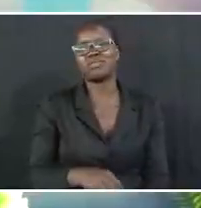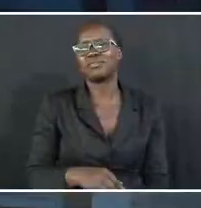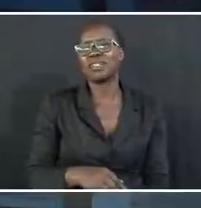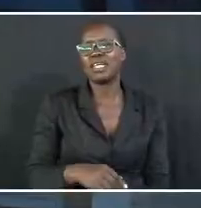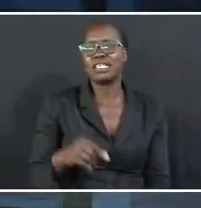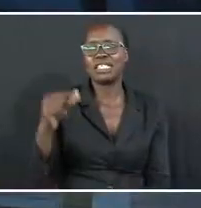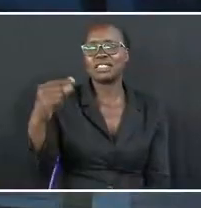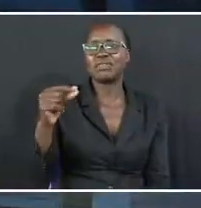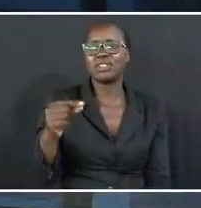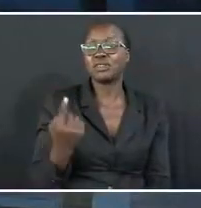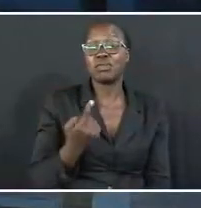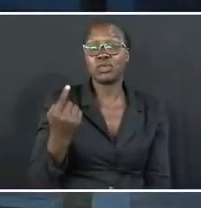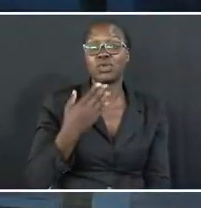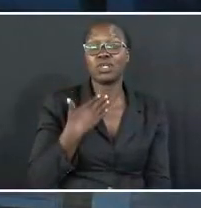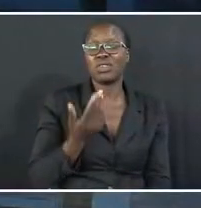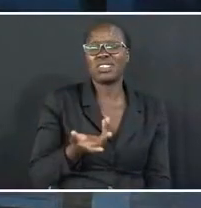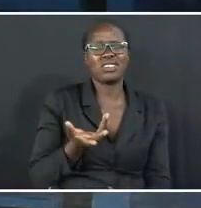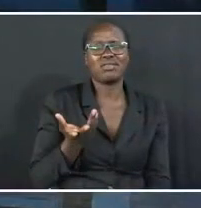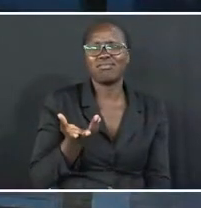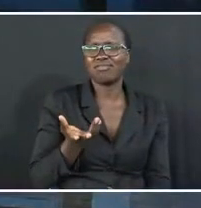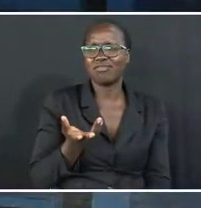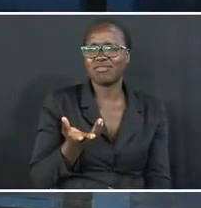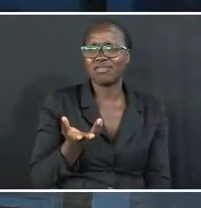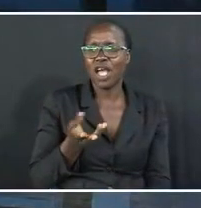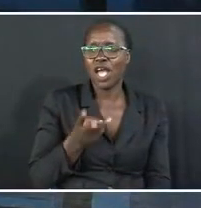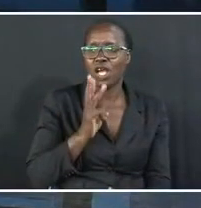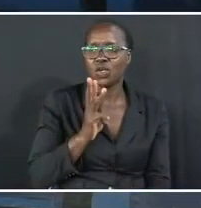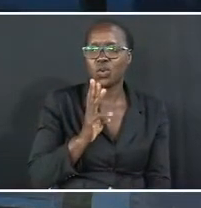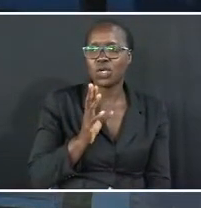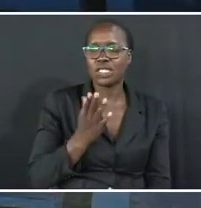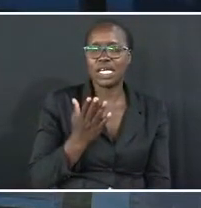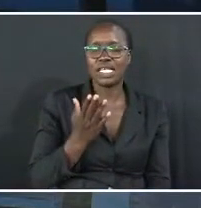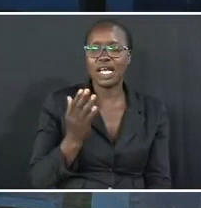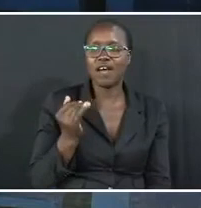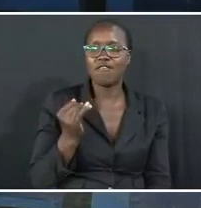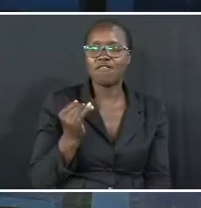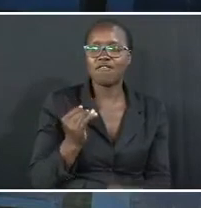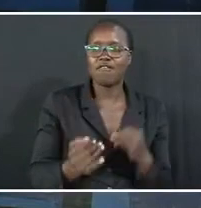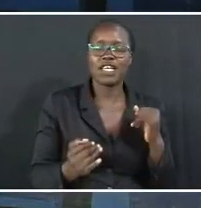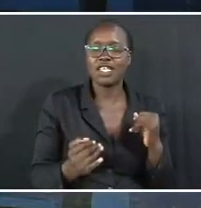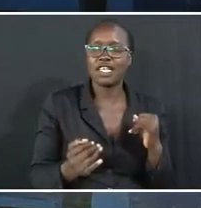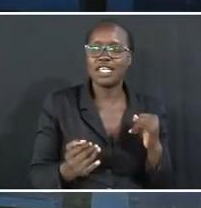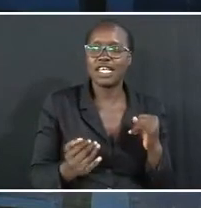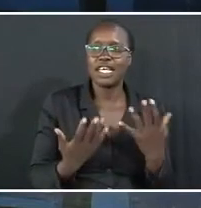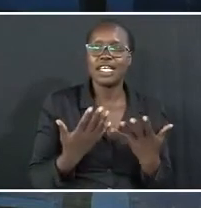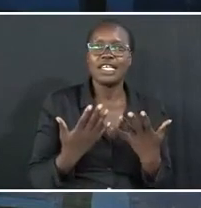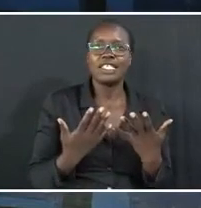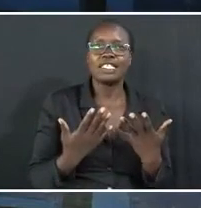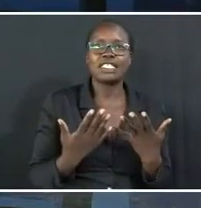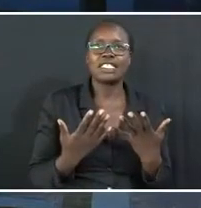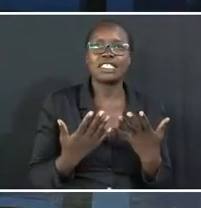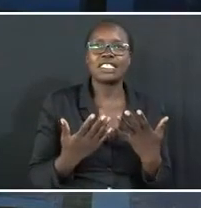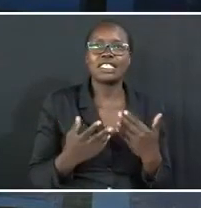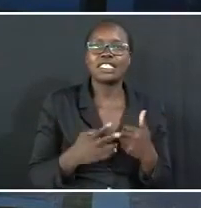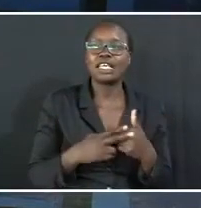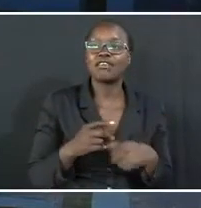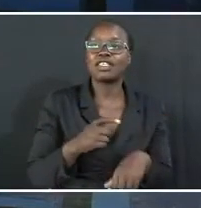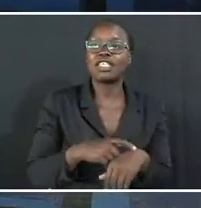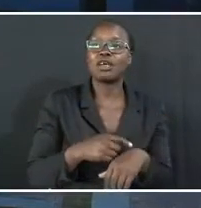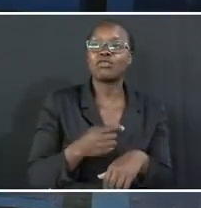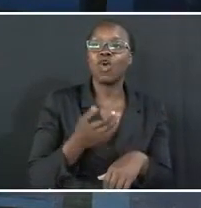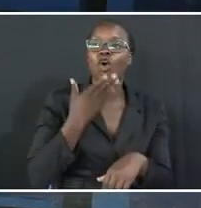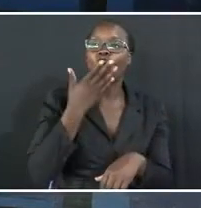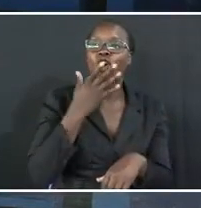veggies and all that stuff. And they took water. And at the end of it all, things were 7 times hotter, but they